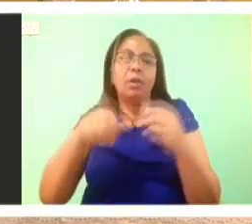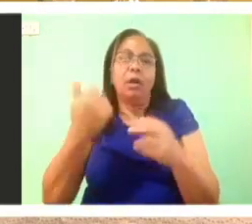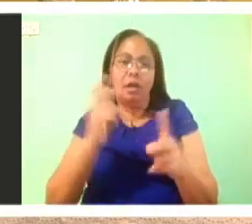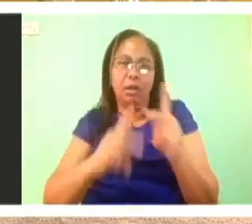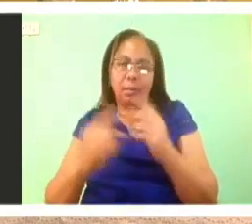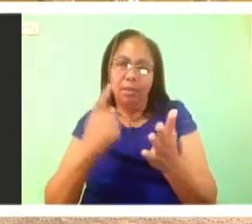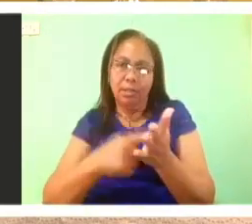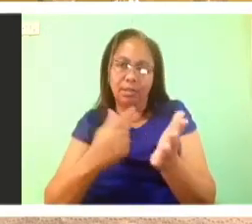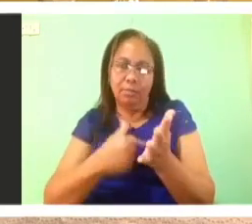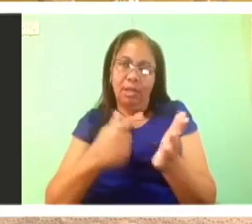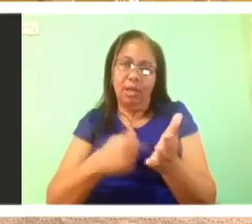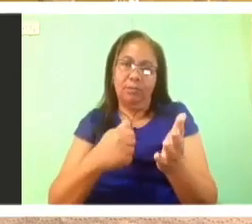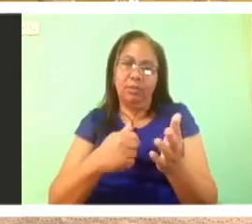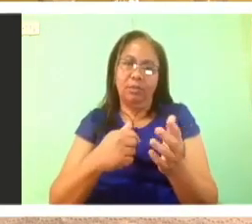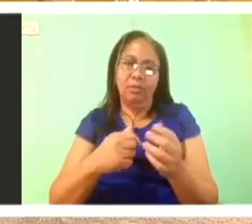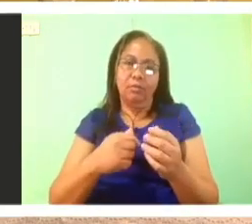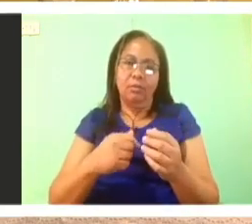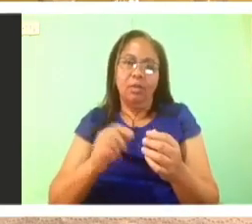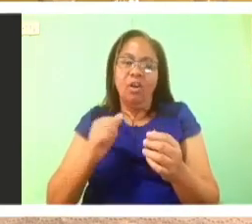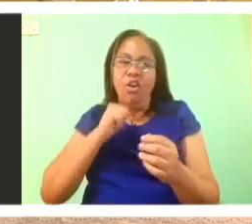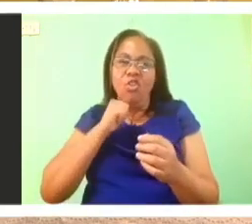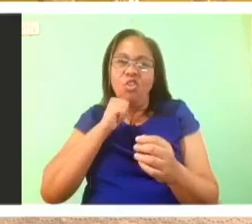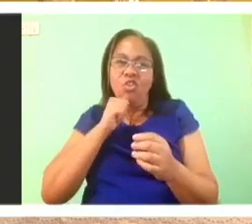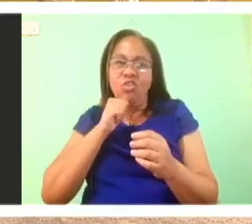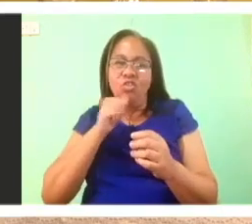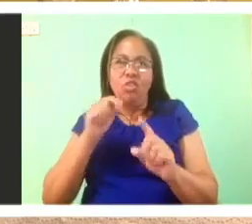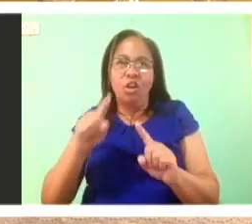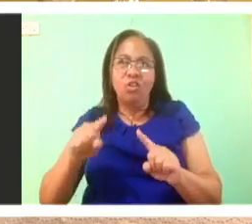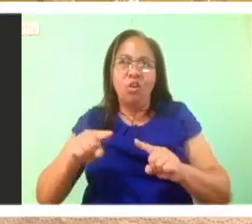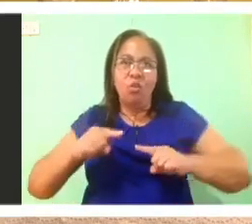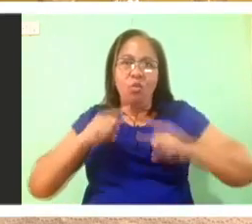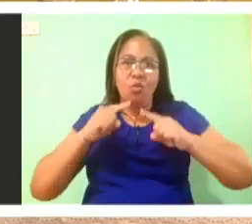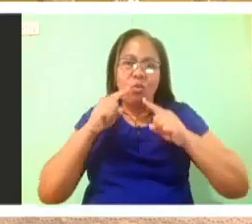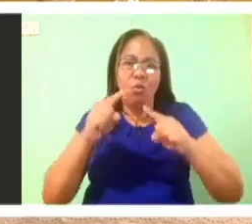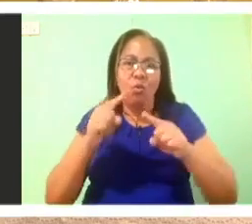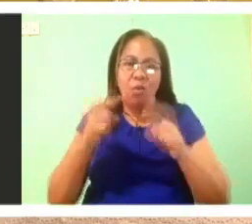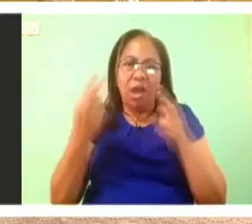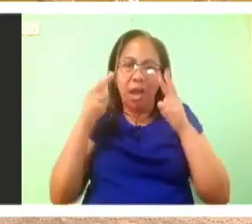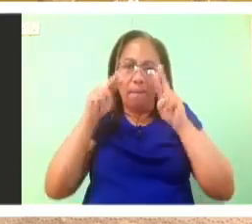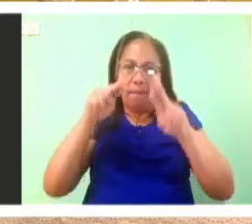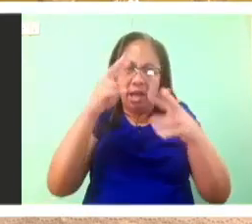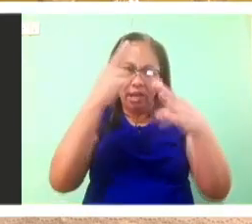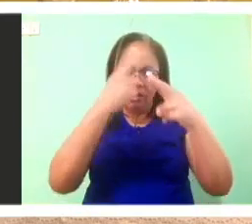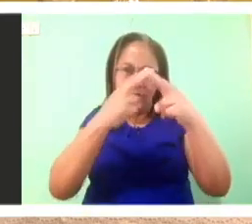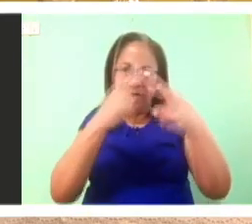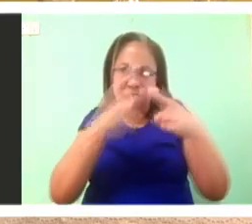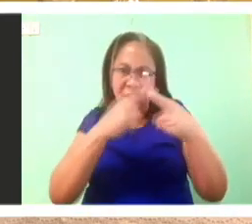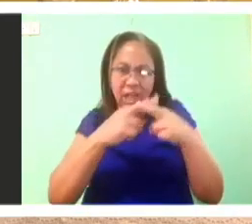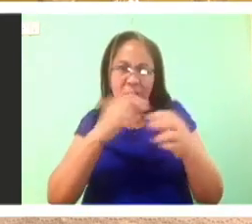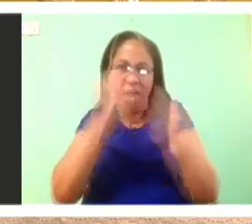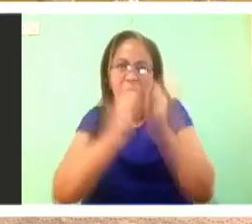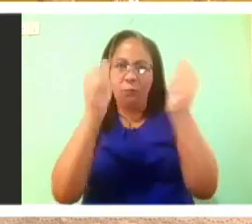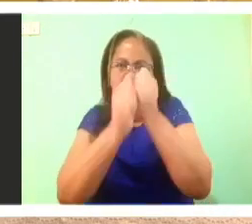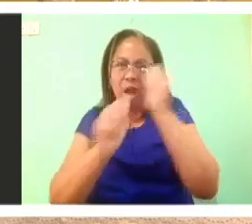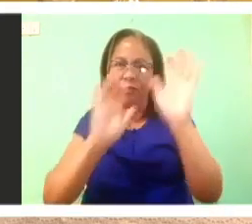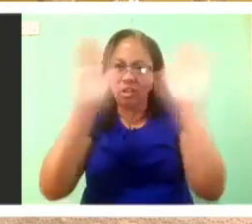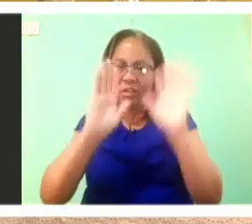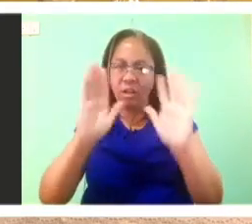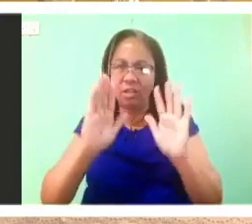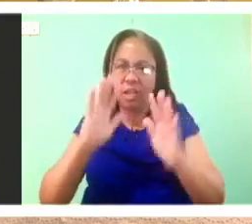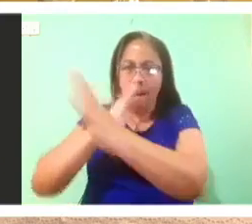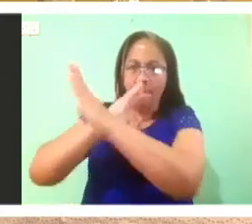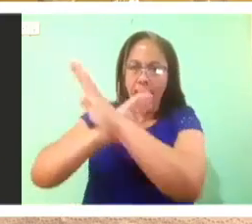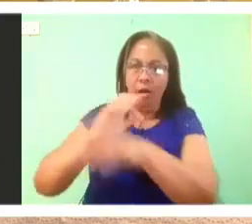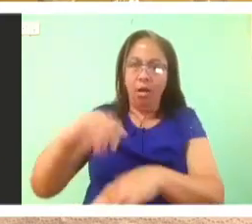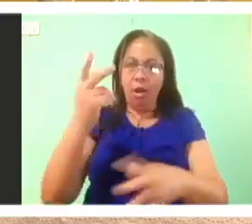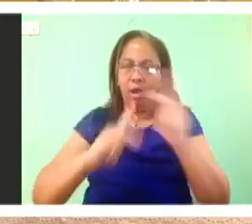rush and fill up the calendars and leave no space for anybody else. Let us be disciplined